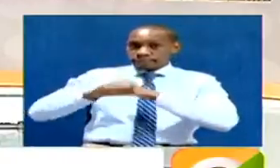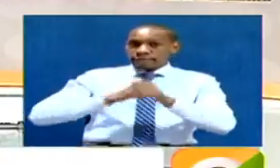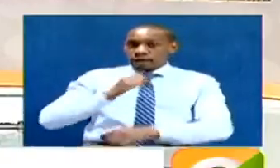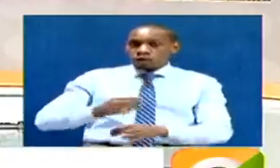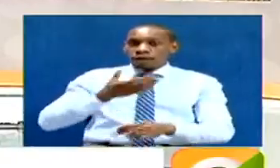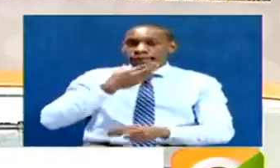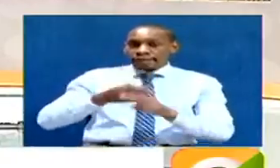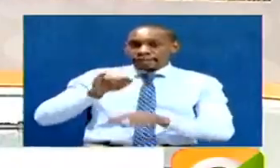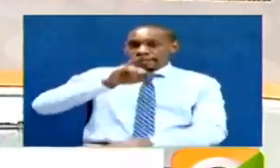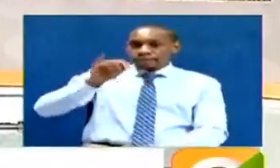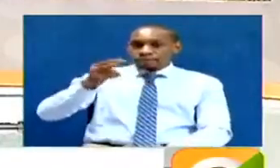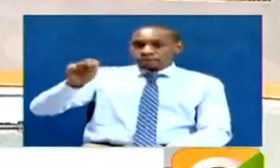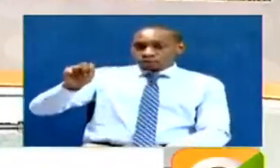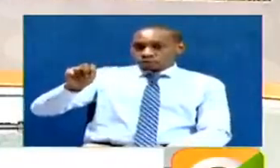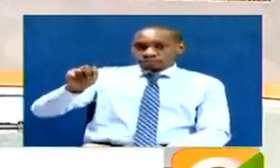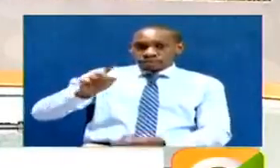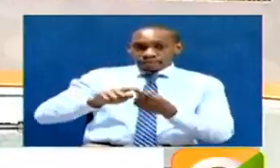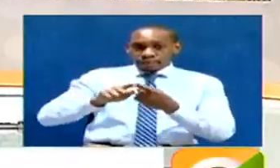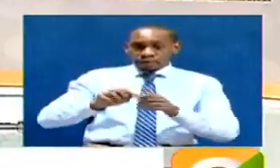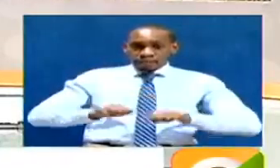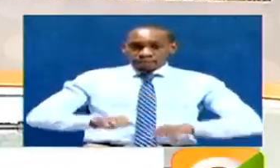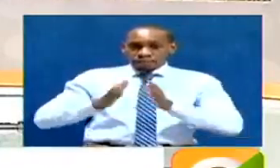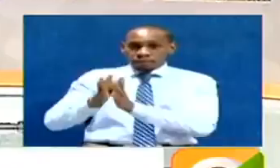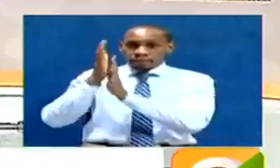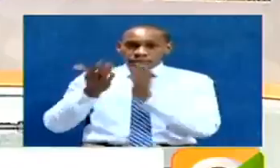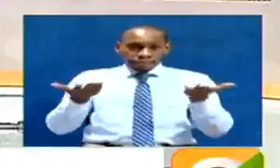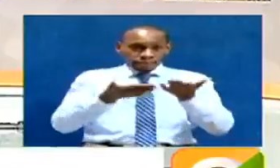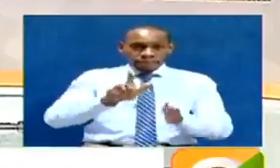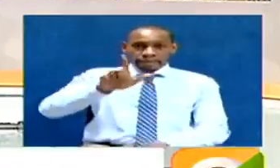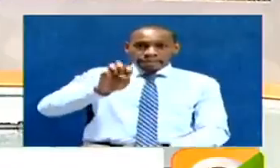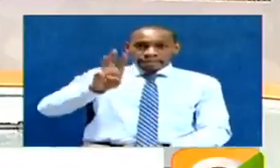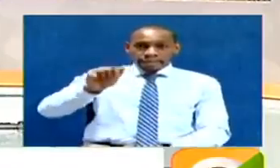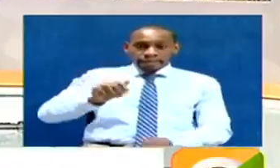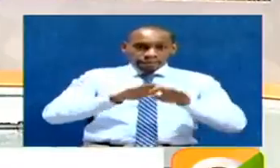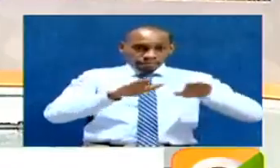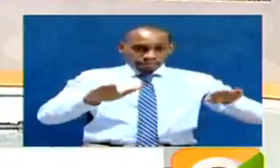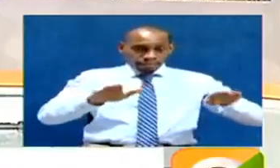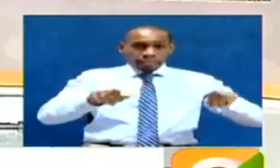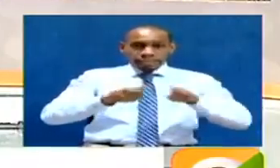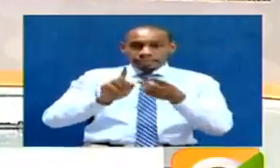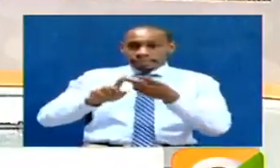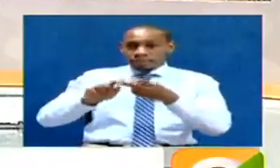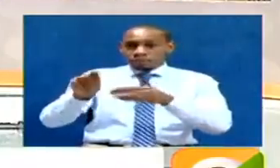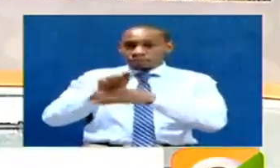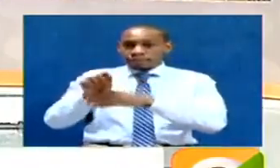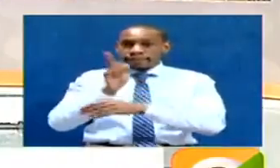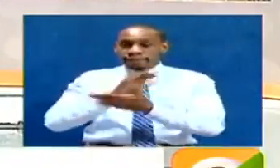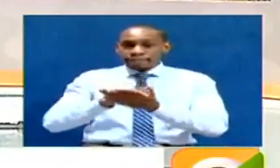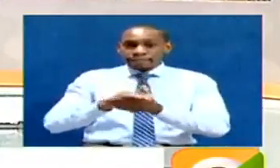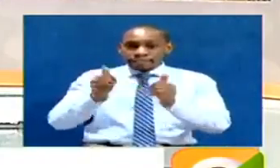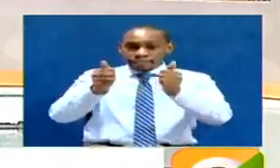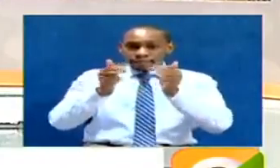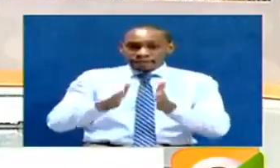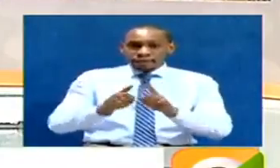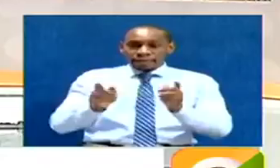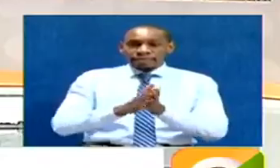46-year-old John Pameri isn't just the head of security at Lewa Conservancy. He's also a trained pilot. But the silver lining